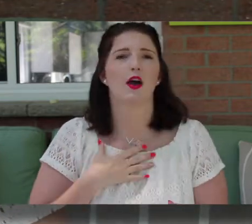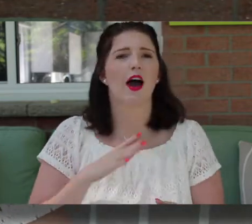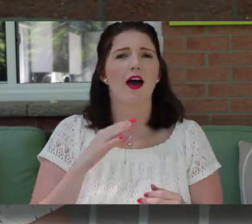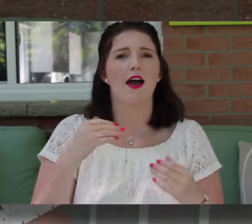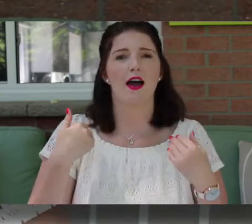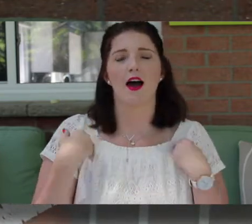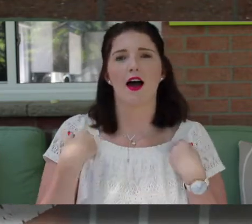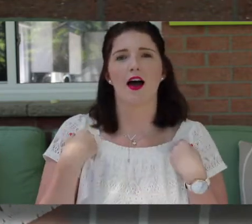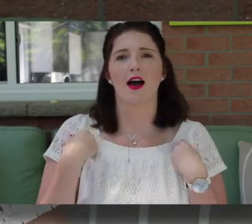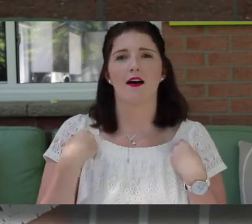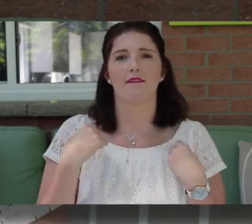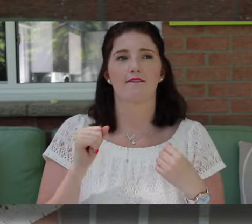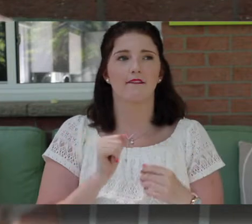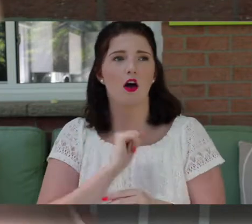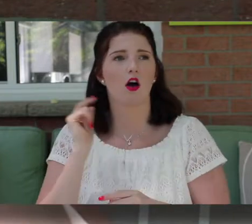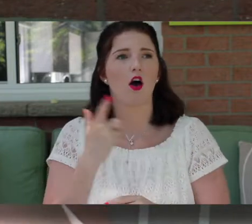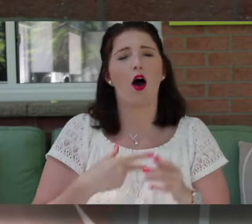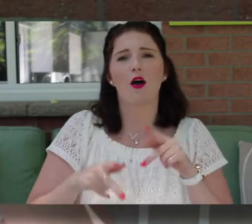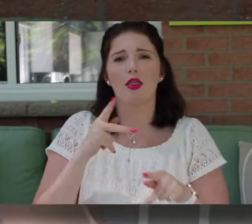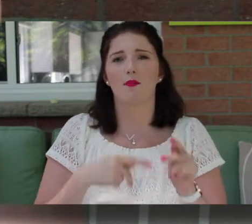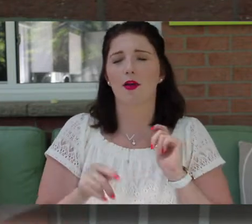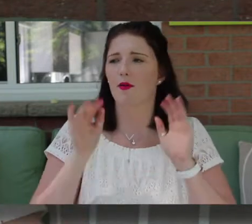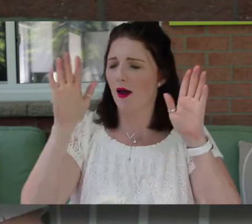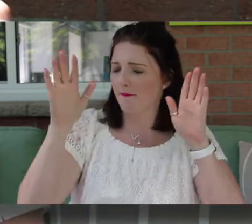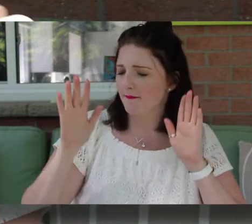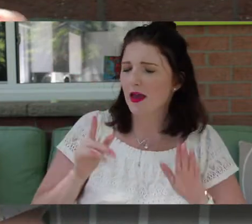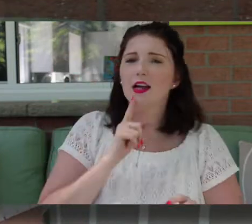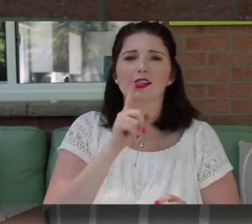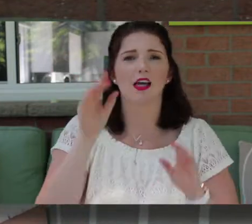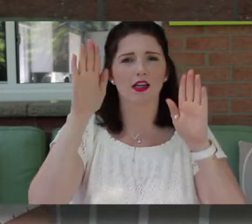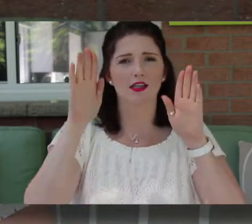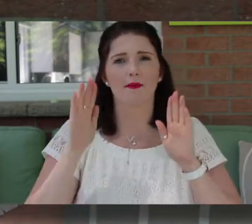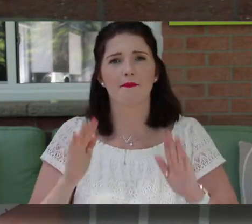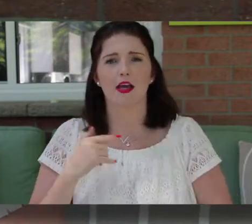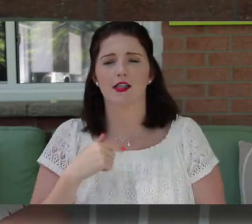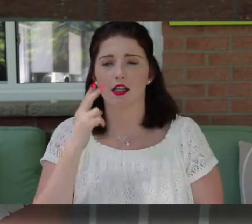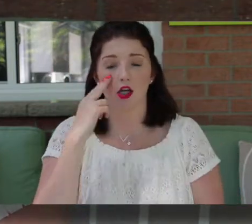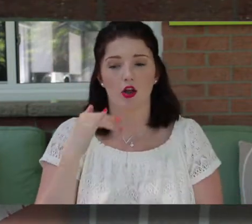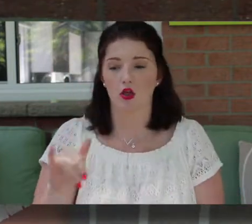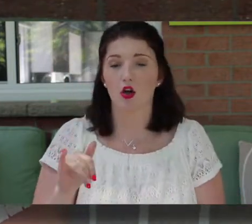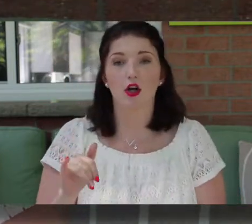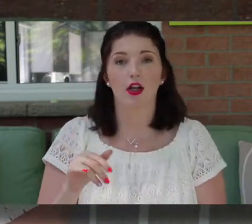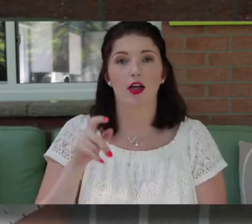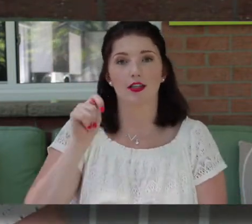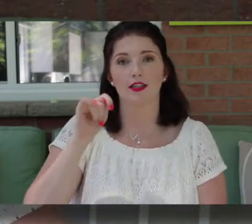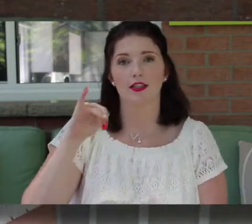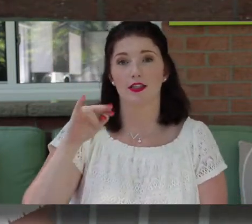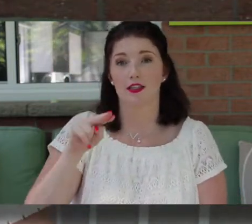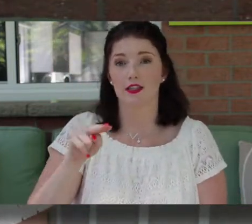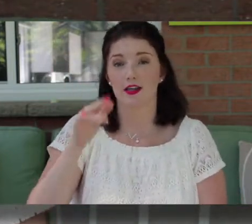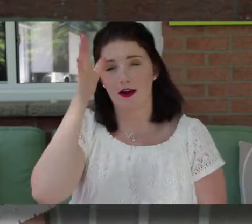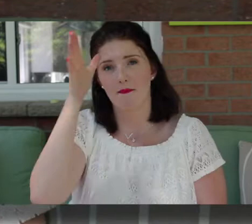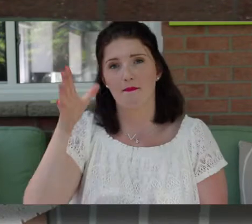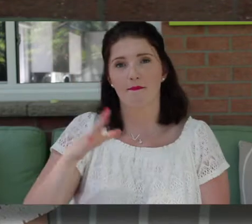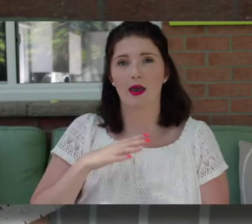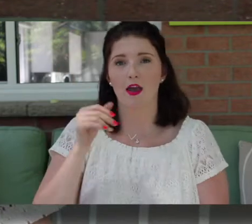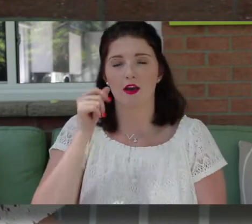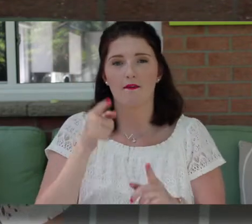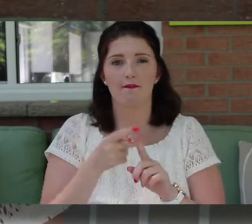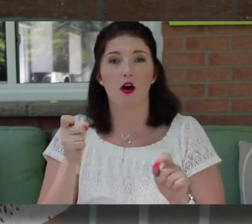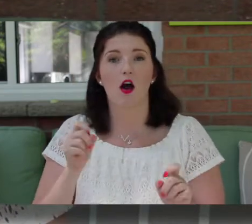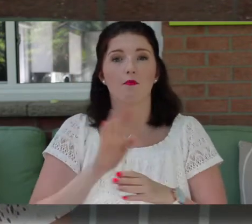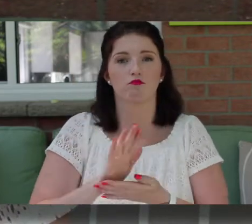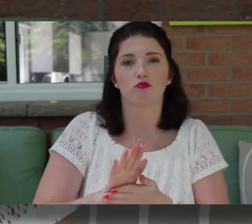everyone raves about and talks about, and it's the one that makes you kind of look like the Tin Man from Wizard of Oz. I got this one just to kind of see what all the hype was about,